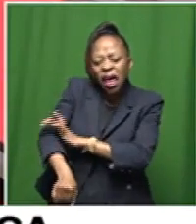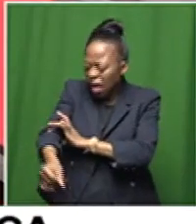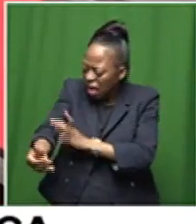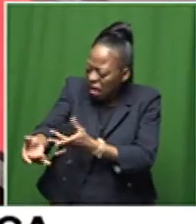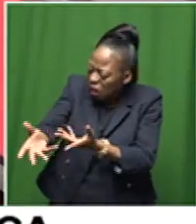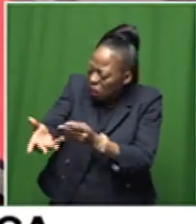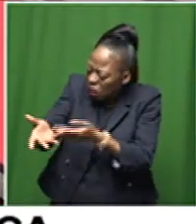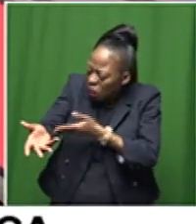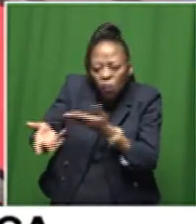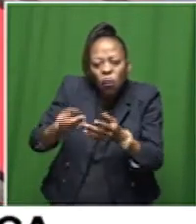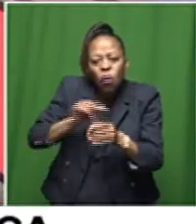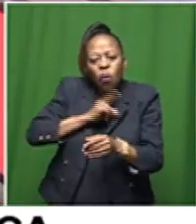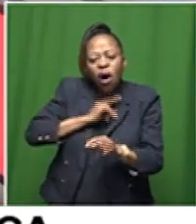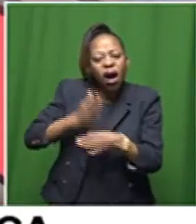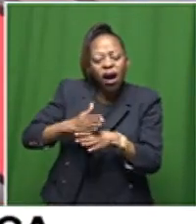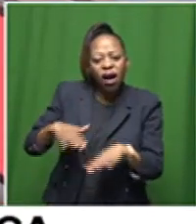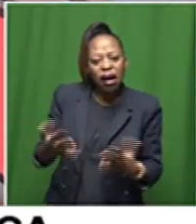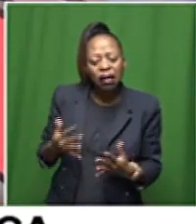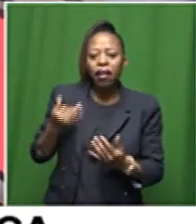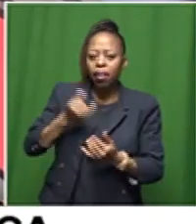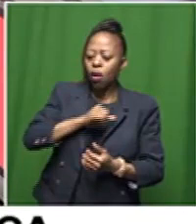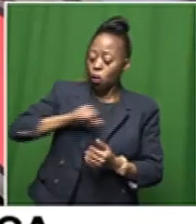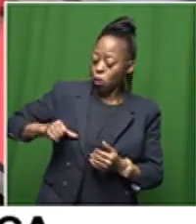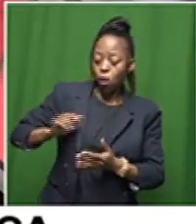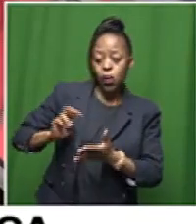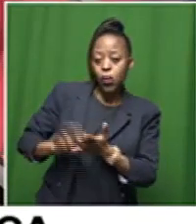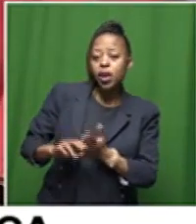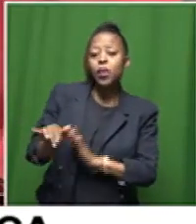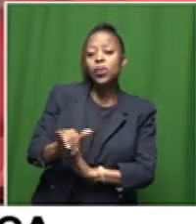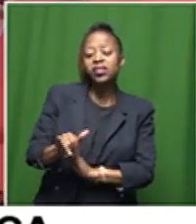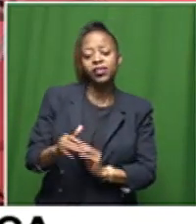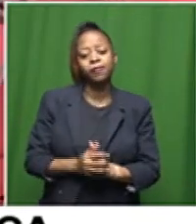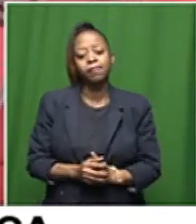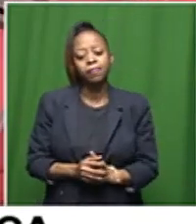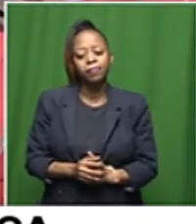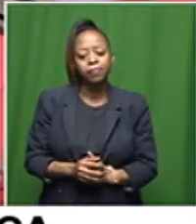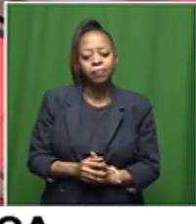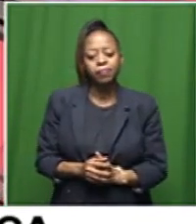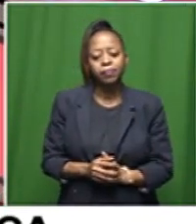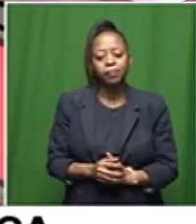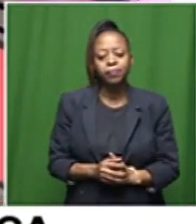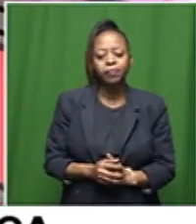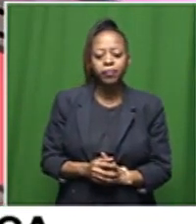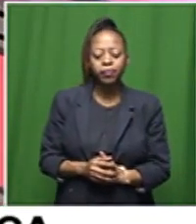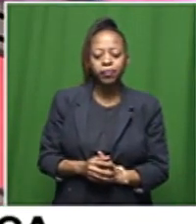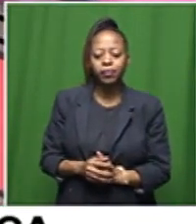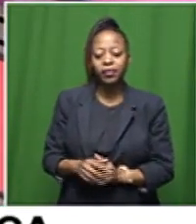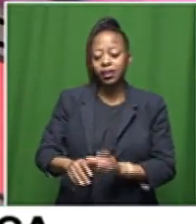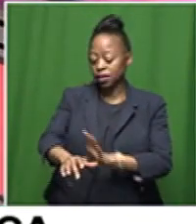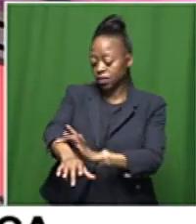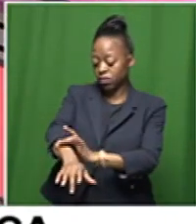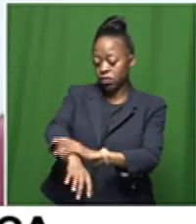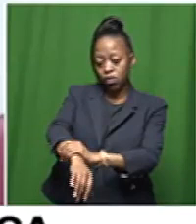aren't working? And what procedure do they actually have to do that you haven't had as yet? It's broken bones